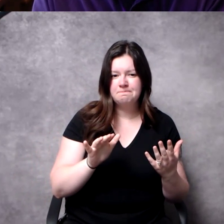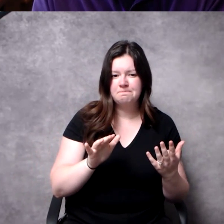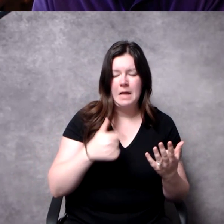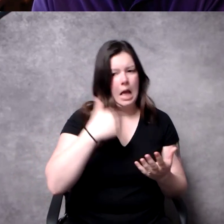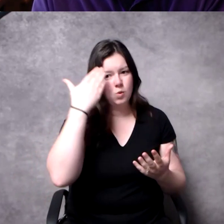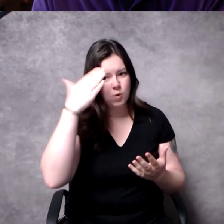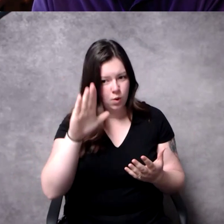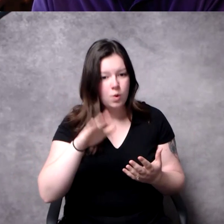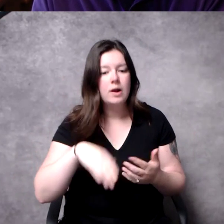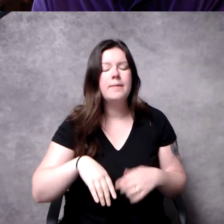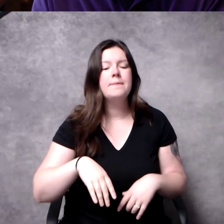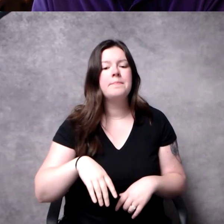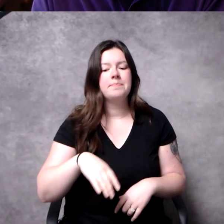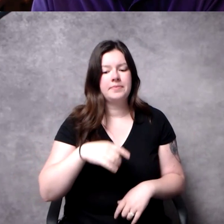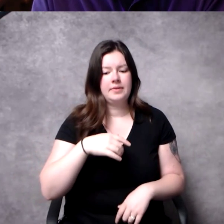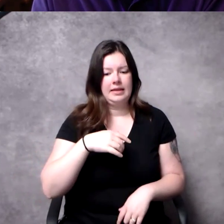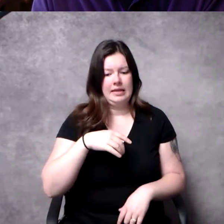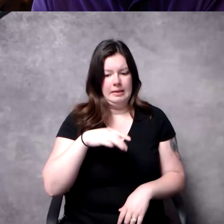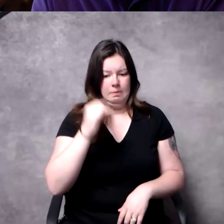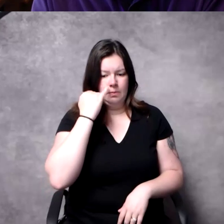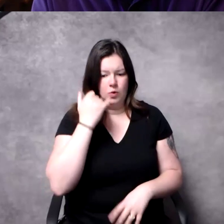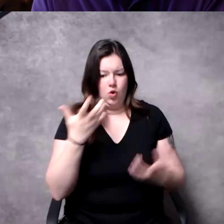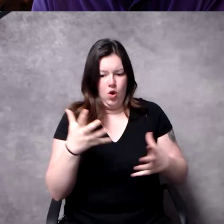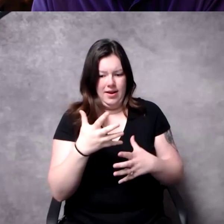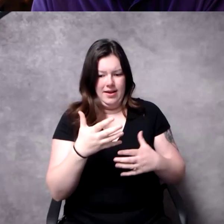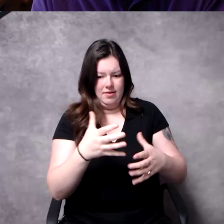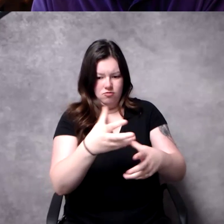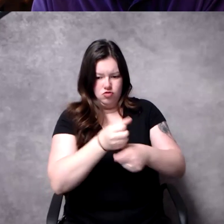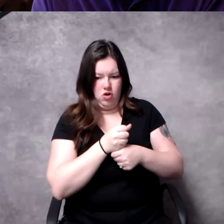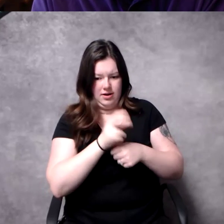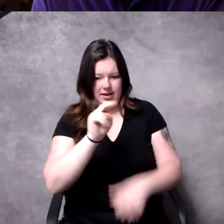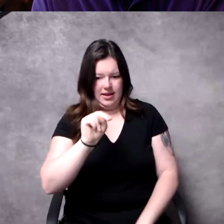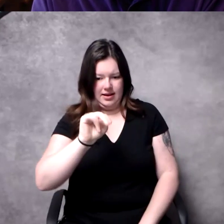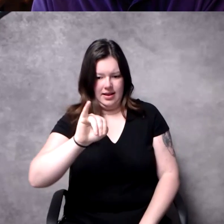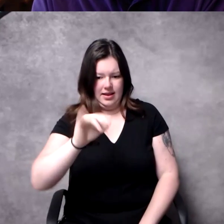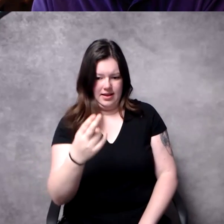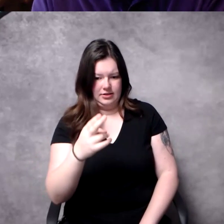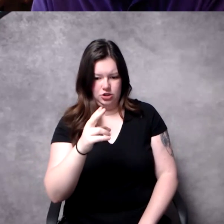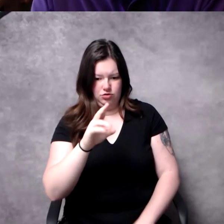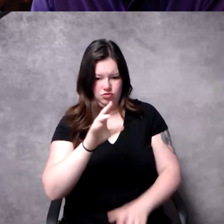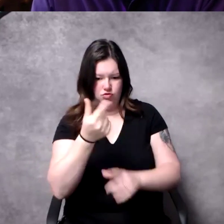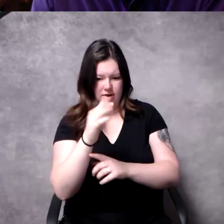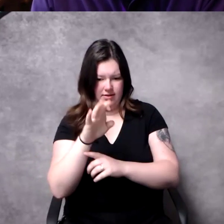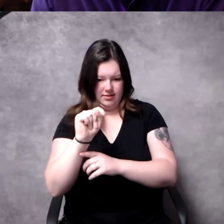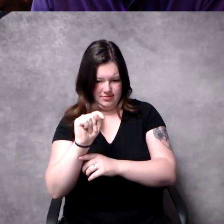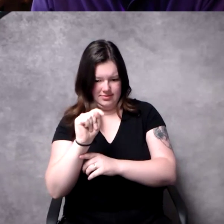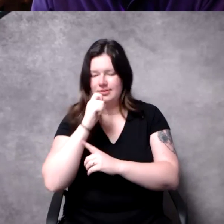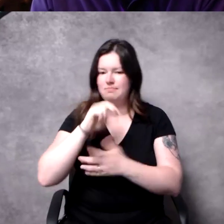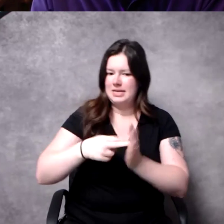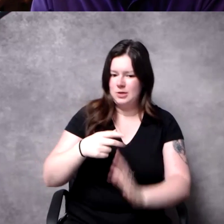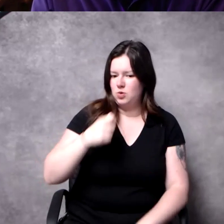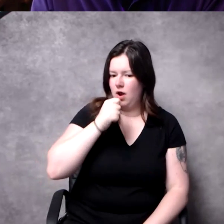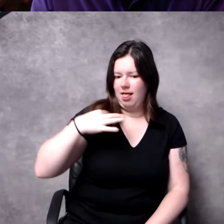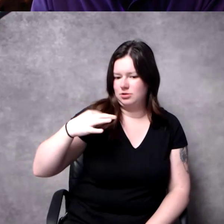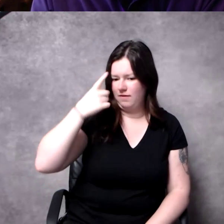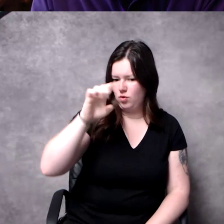if you have already have an NIH grant, you're not eligible for an ESI. You might still be eligible for a MIRA. I don't know,